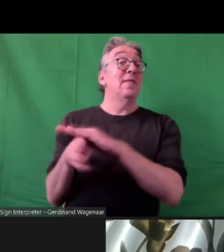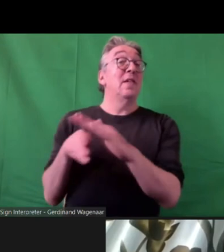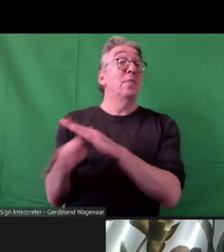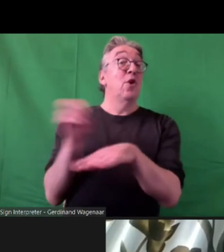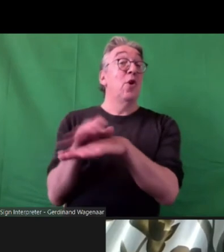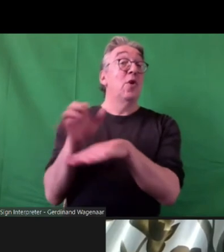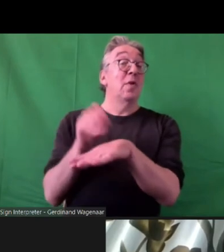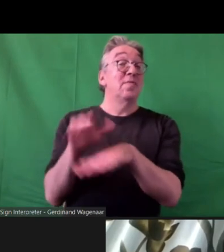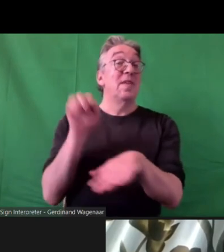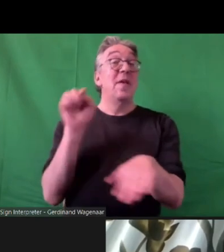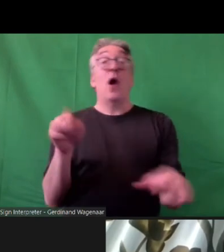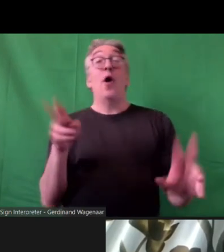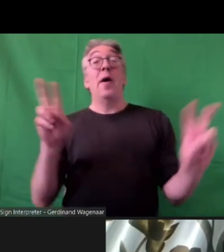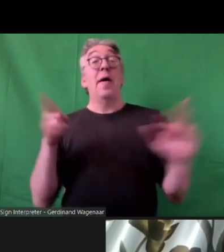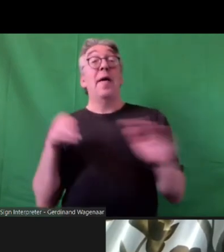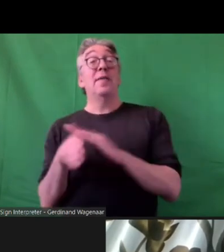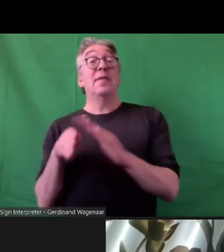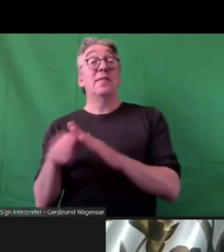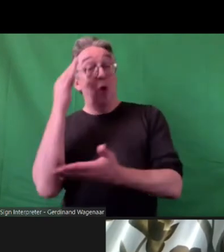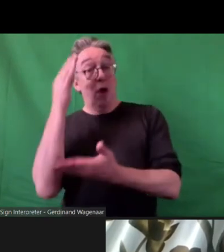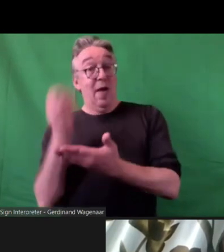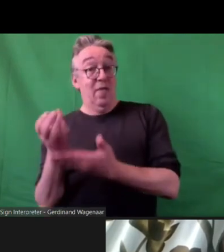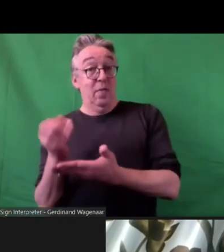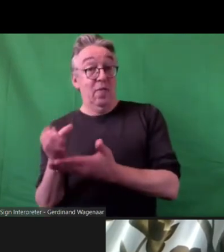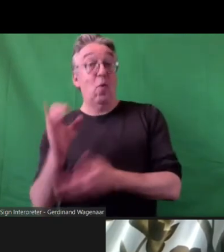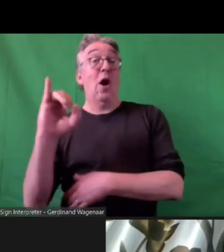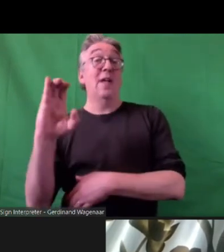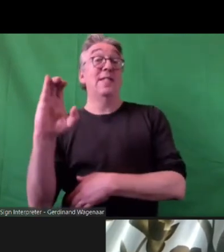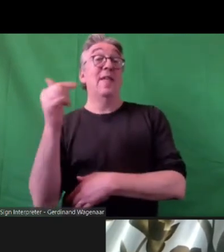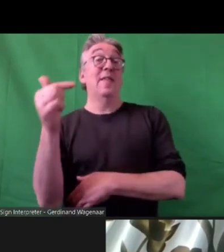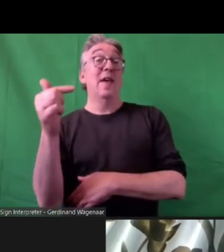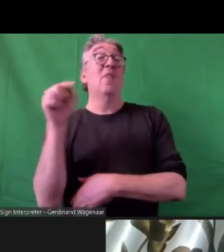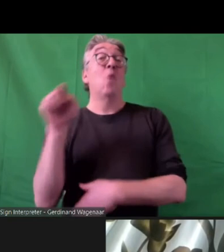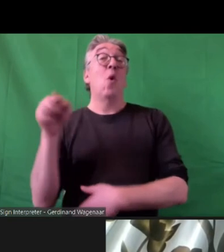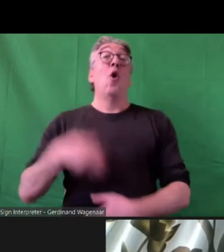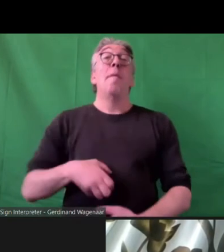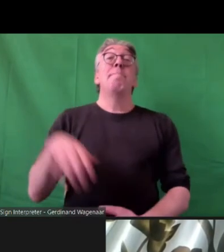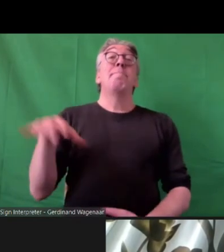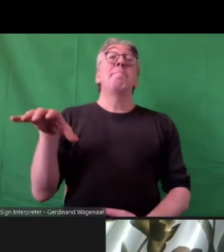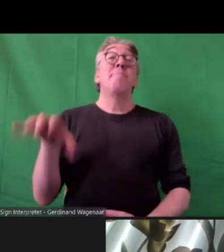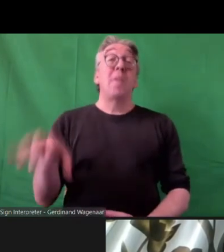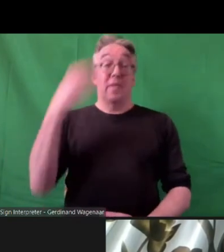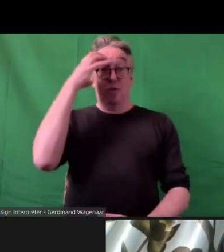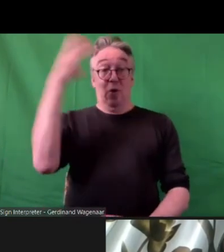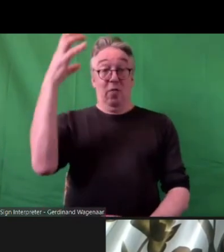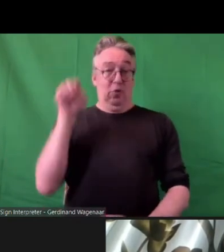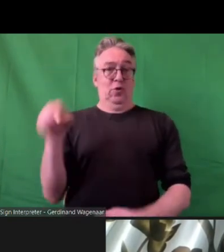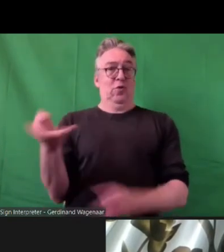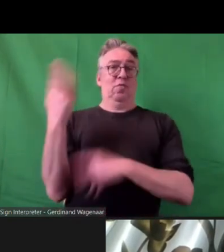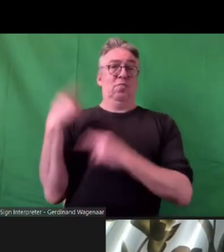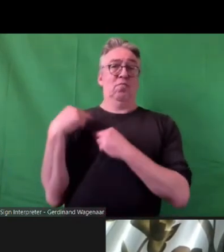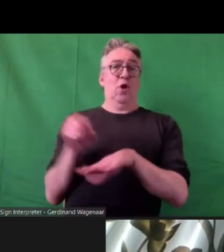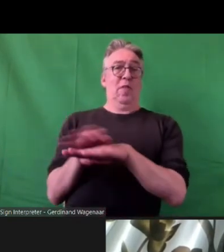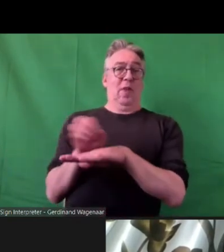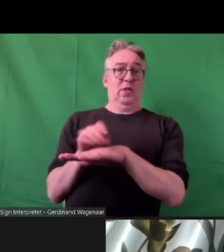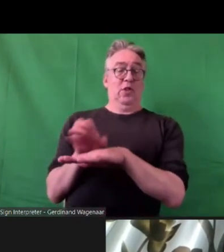to Information Program of the ICT Division in Bangladesh government. Vashkar is involved